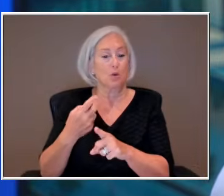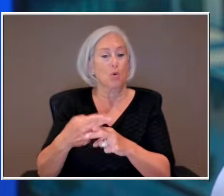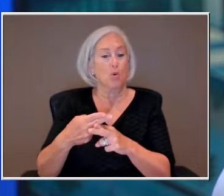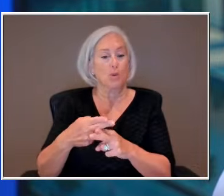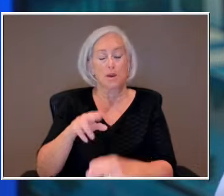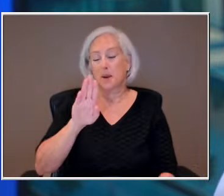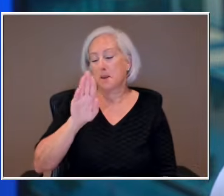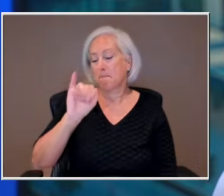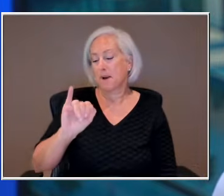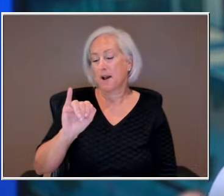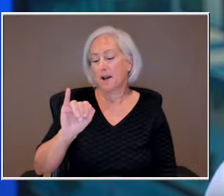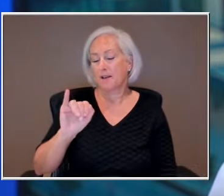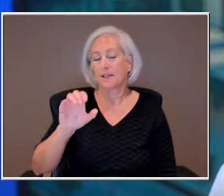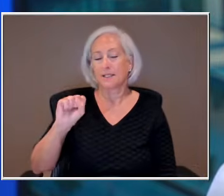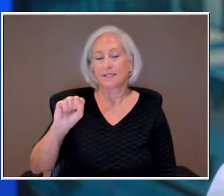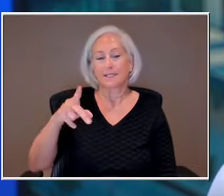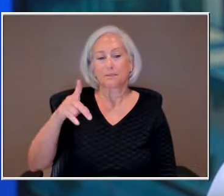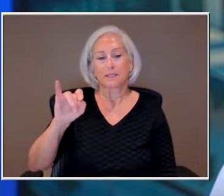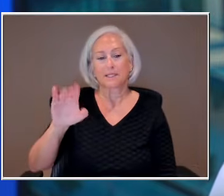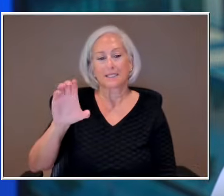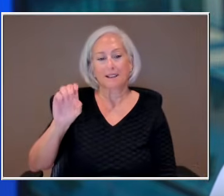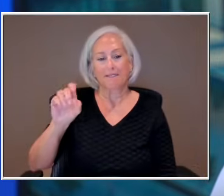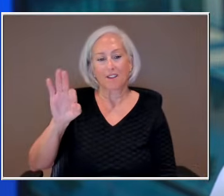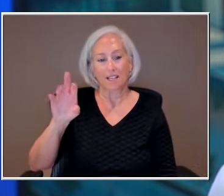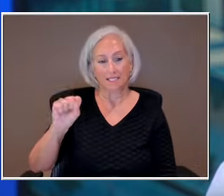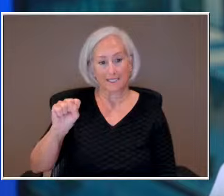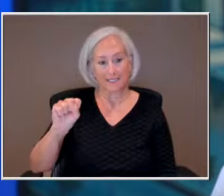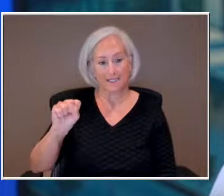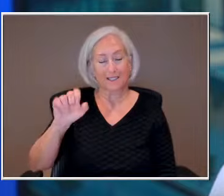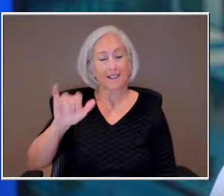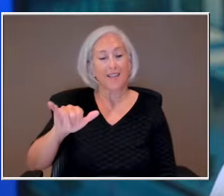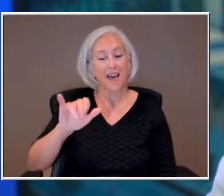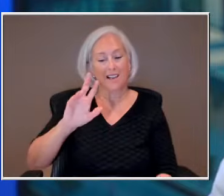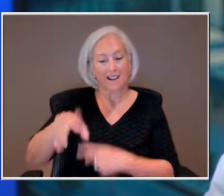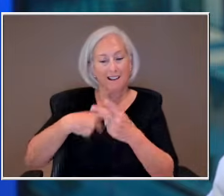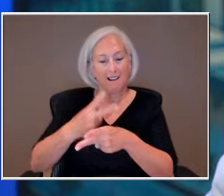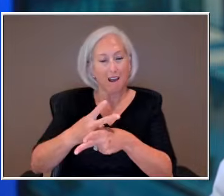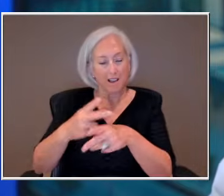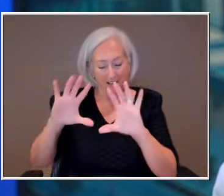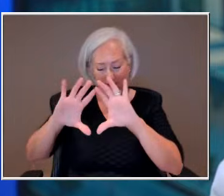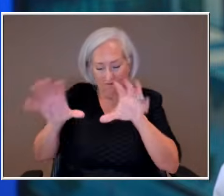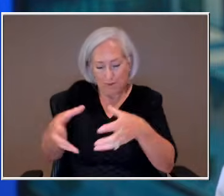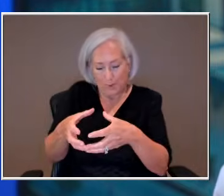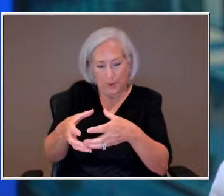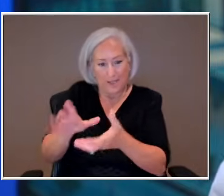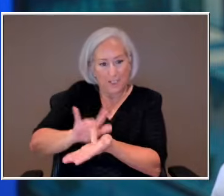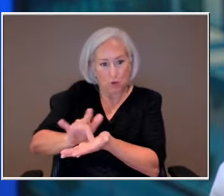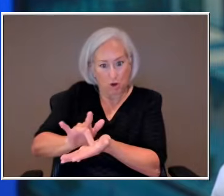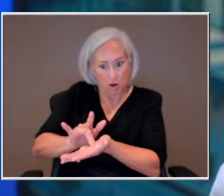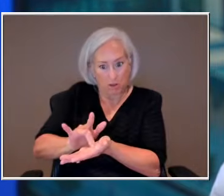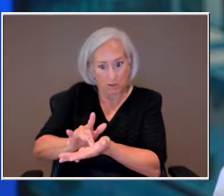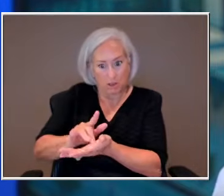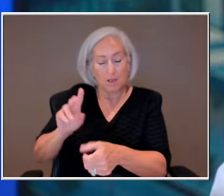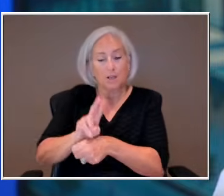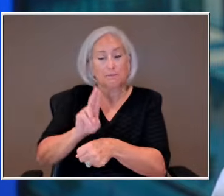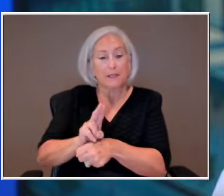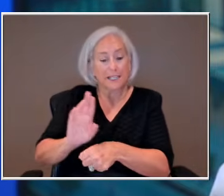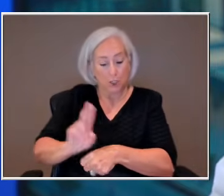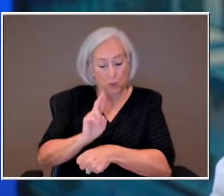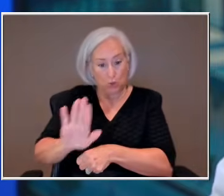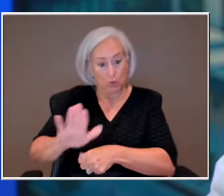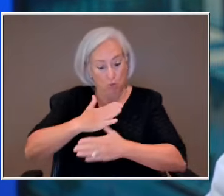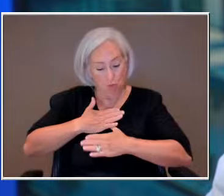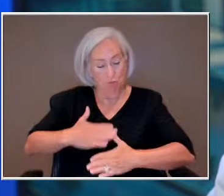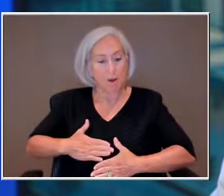of drugs that also uses immune system. It uses T cells, which is your body's soldier cells to fight the cancers, and